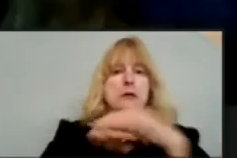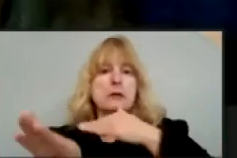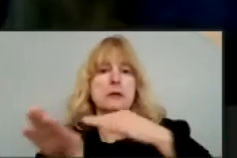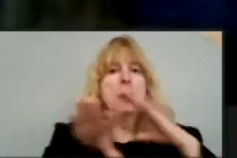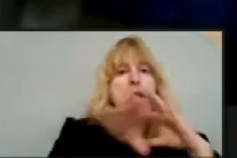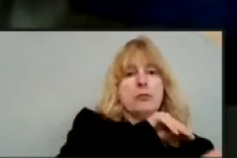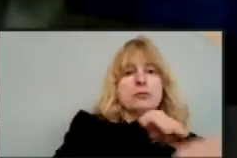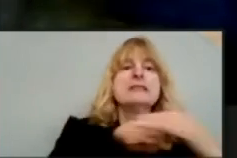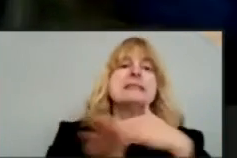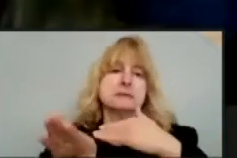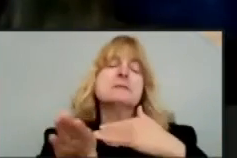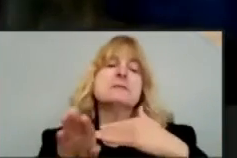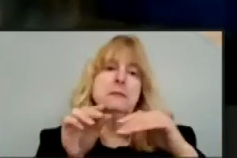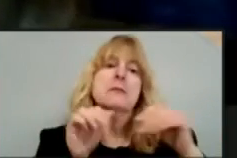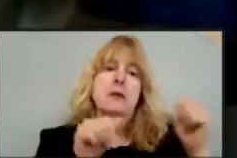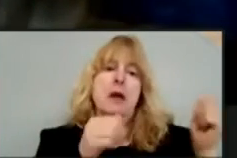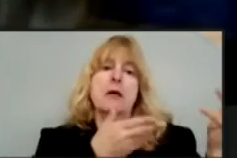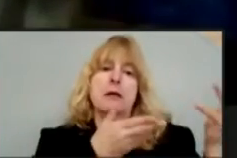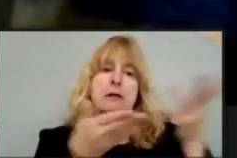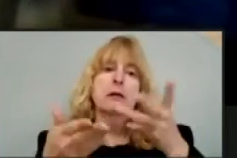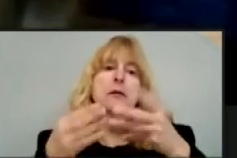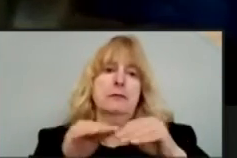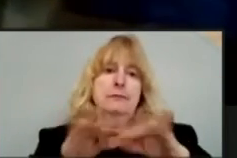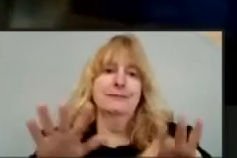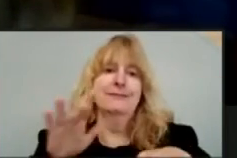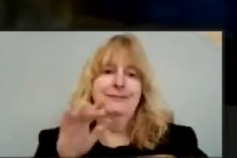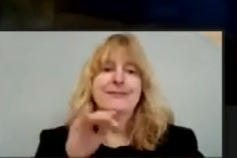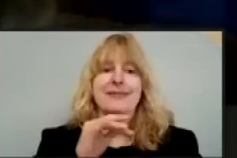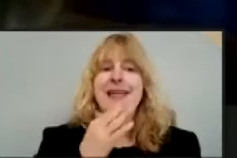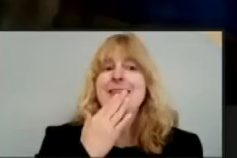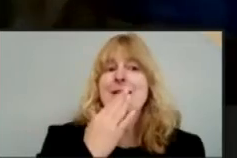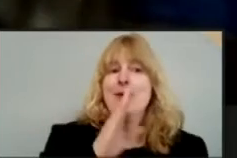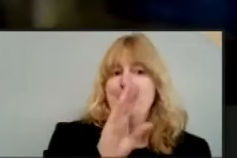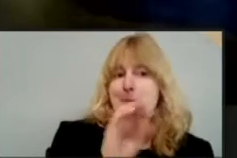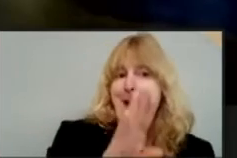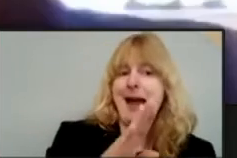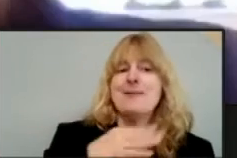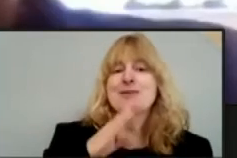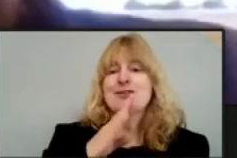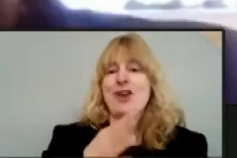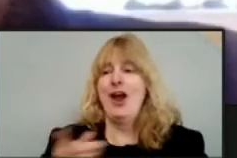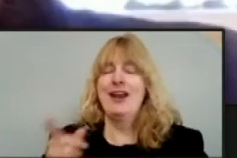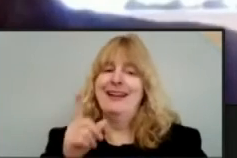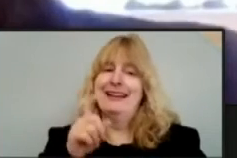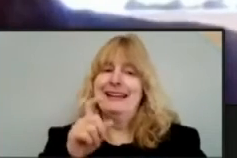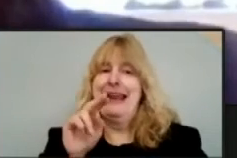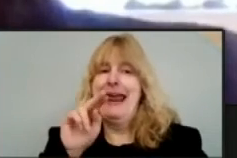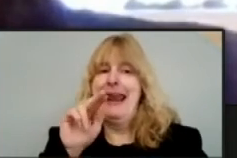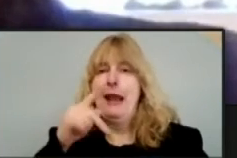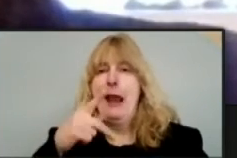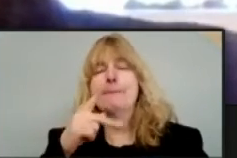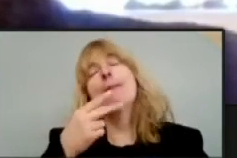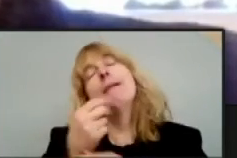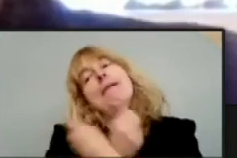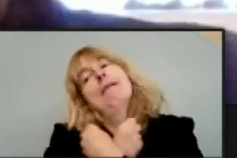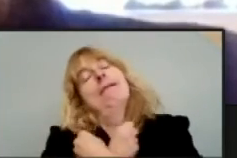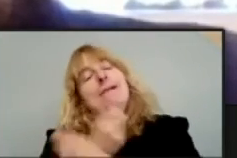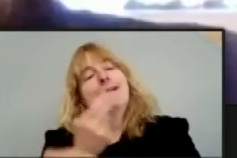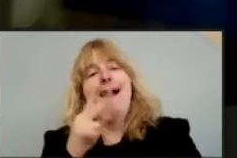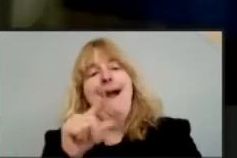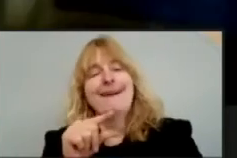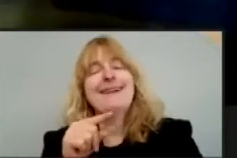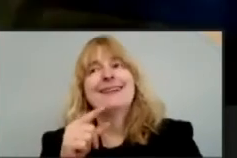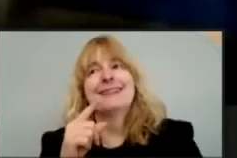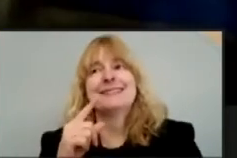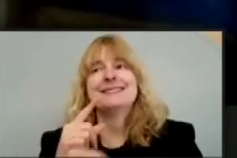Thank you, Bob. My daughter is just about to take a nap, so she needed a little hug I love it. to get the